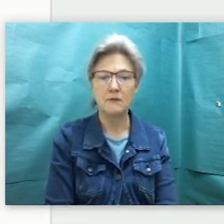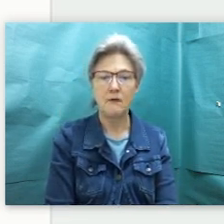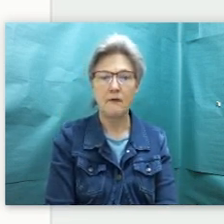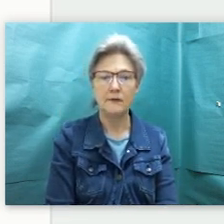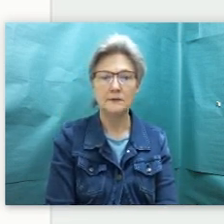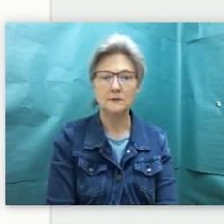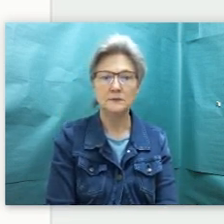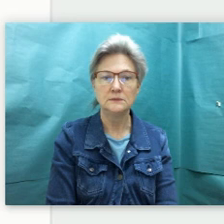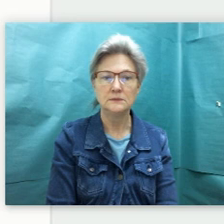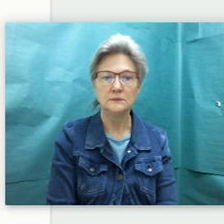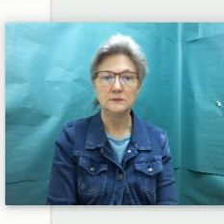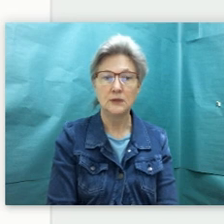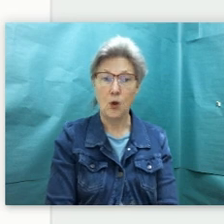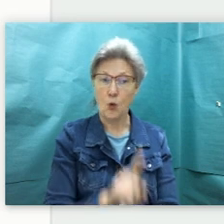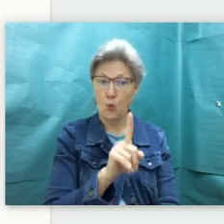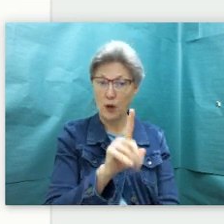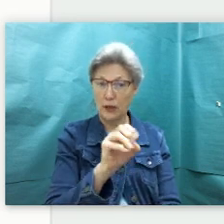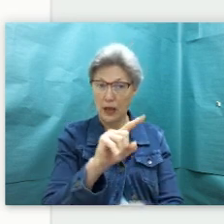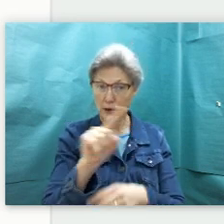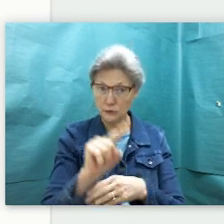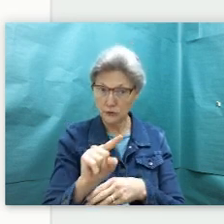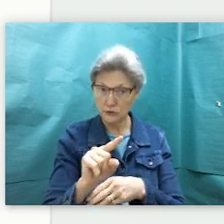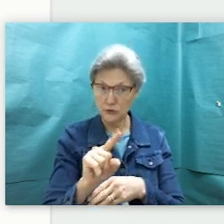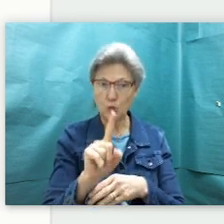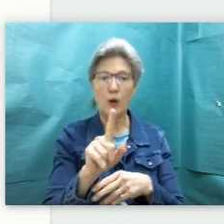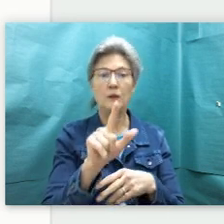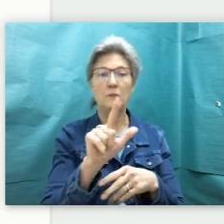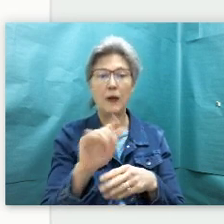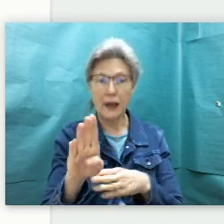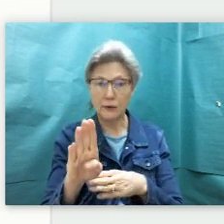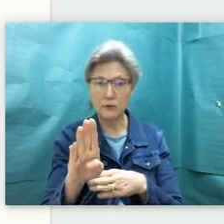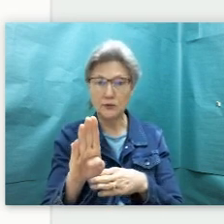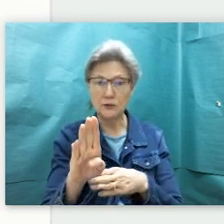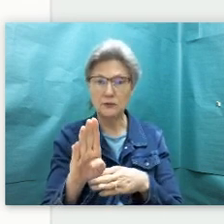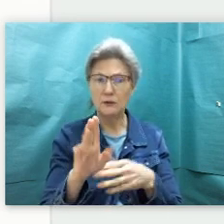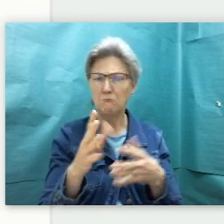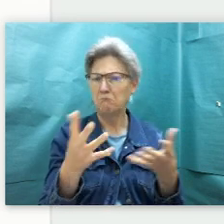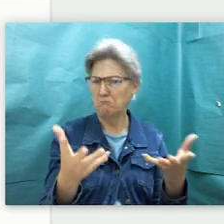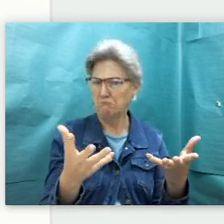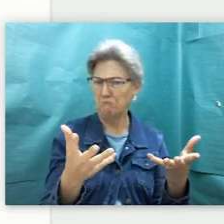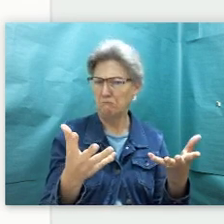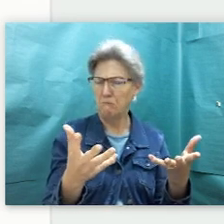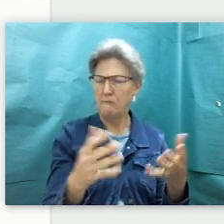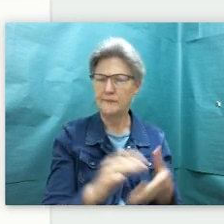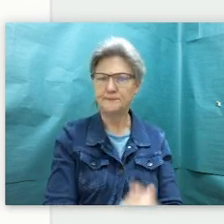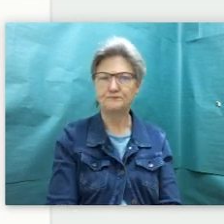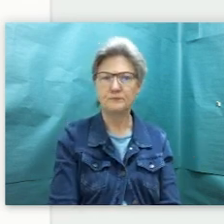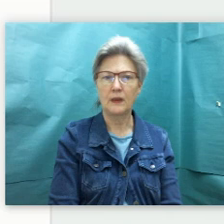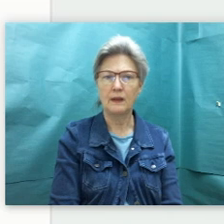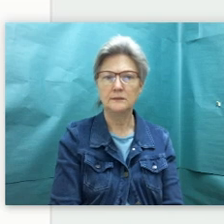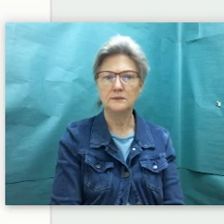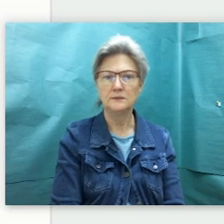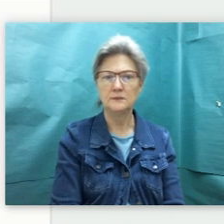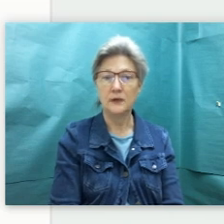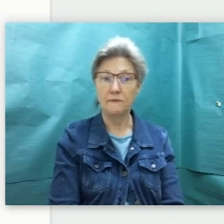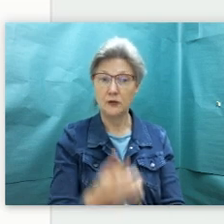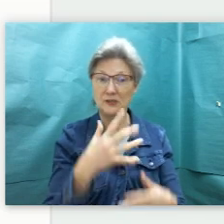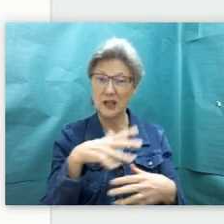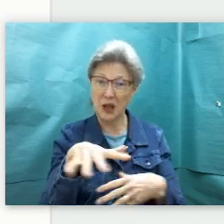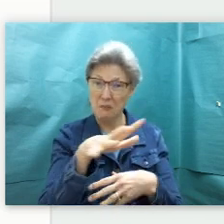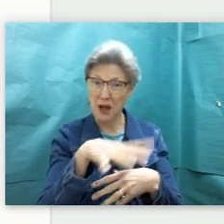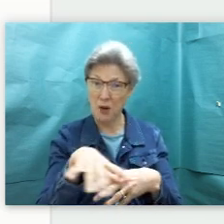And about 1 ounce, pounds, ton, what do you think? If you said